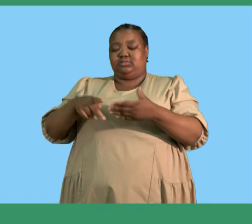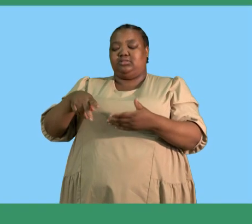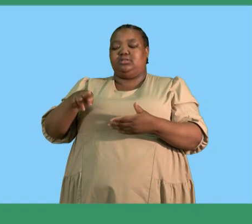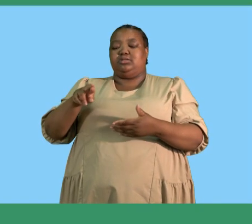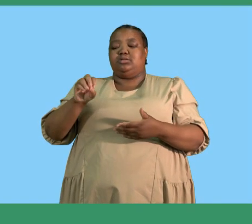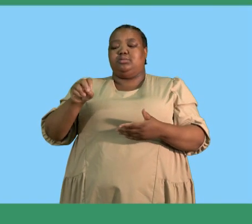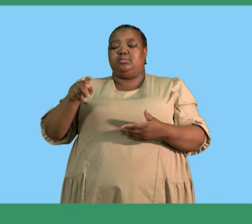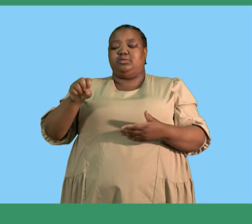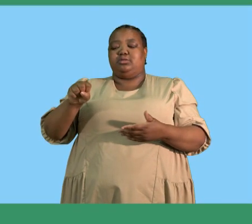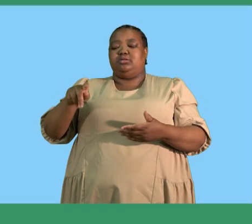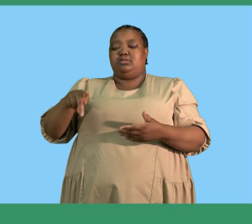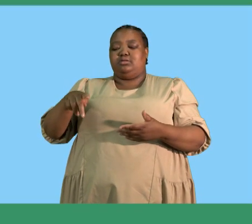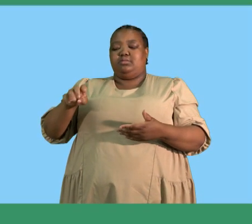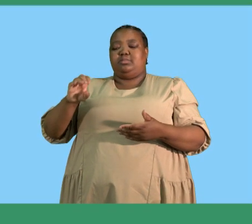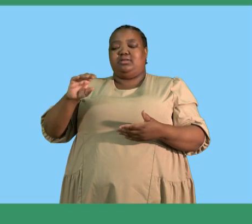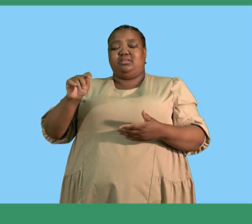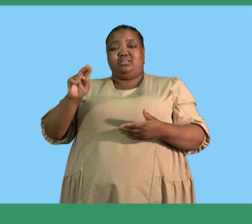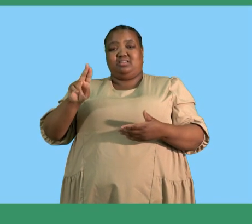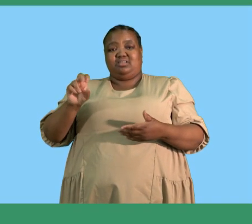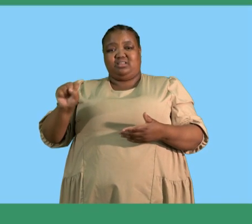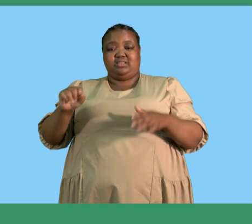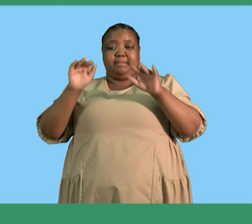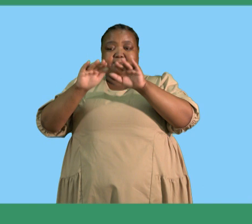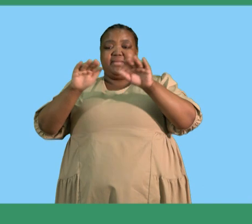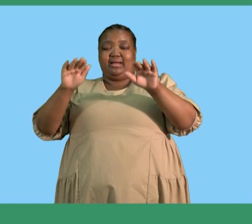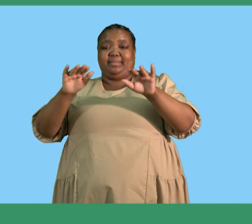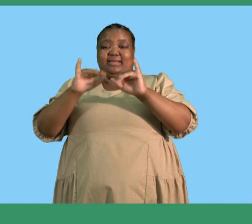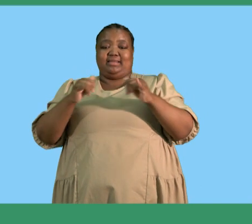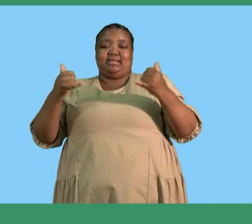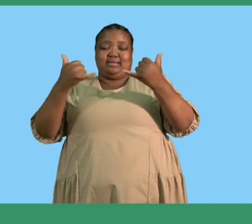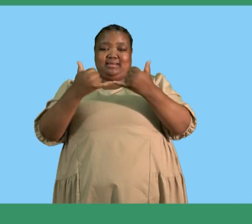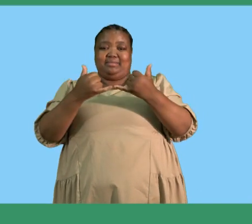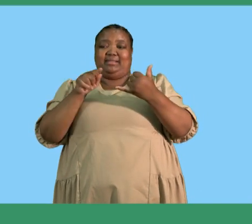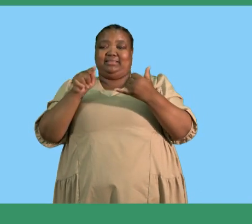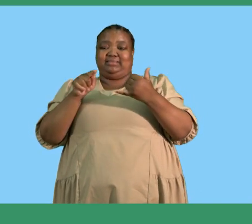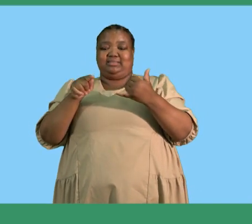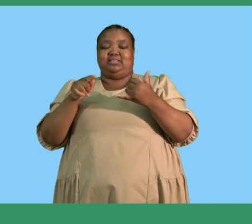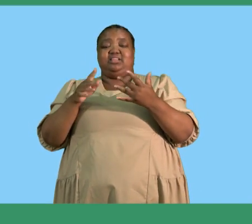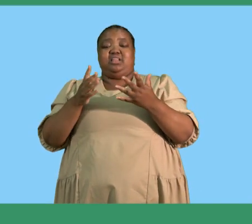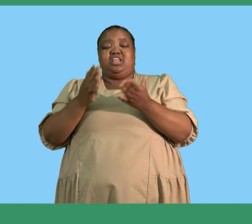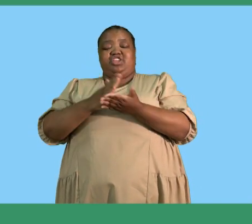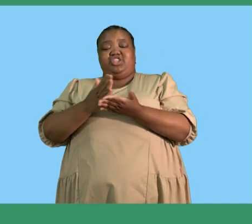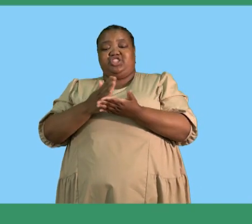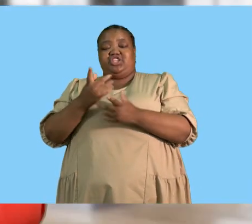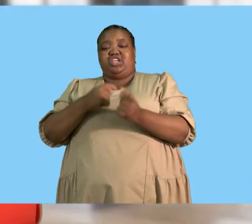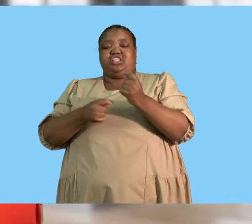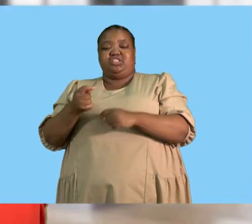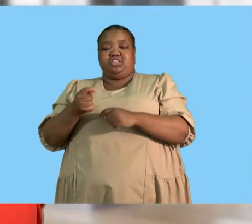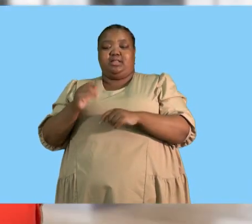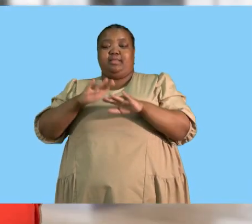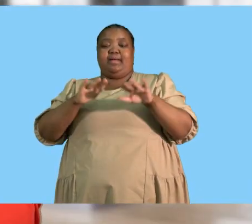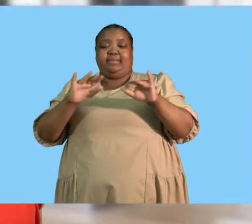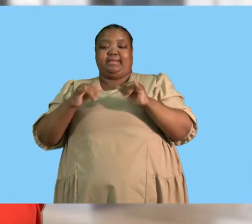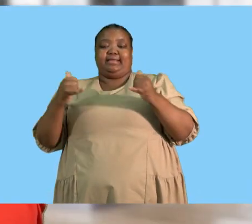to public companies because they are the ones that are allowed to sell the shares to the public. Now